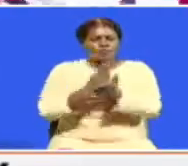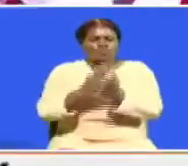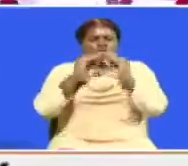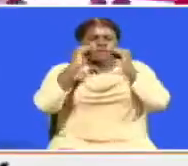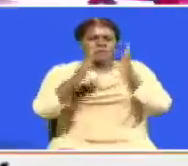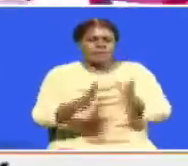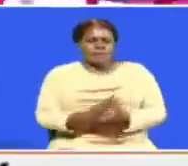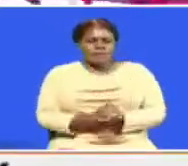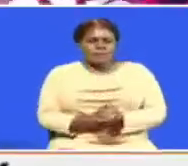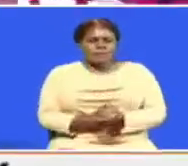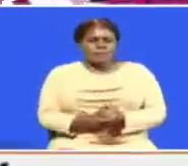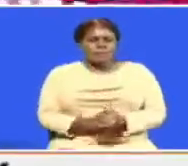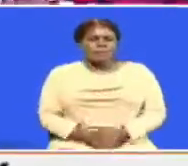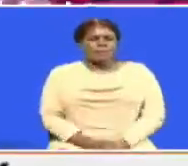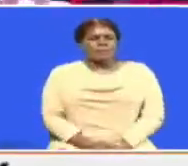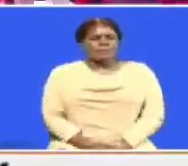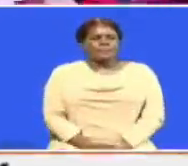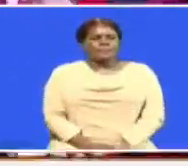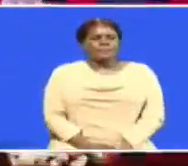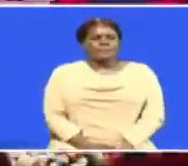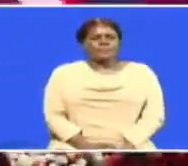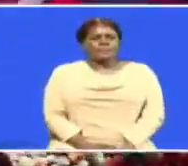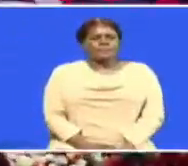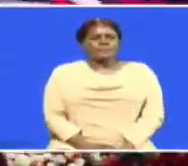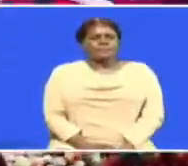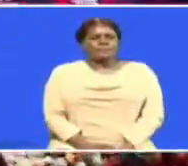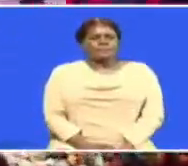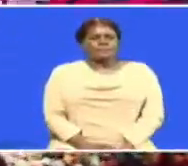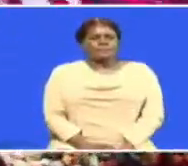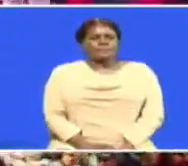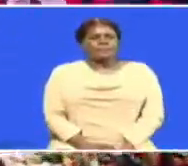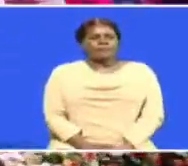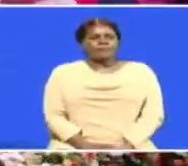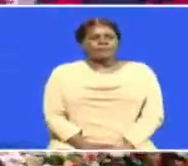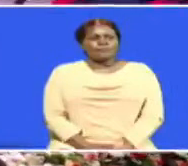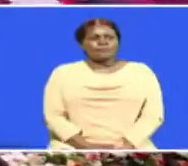teachers. Shadrach Miti, KTN News.